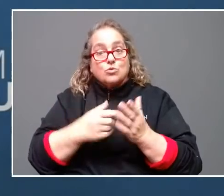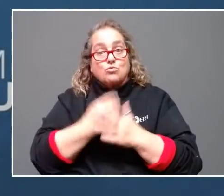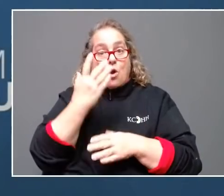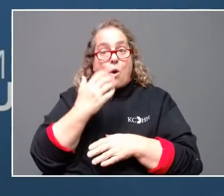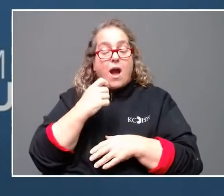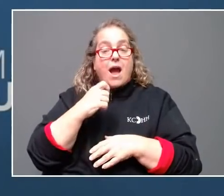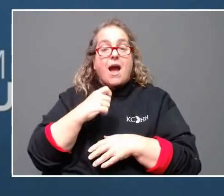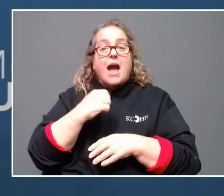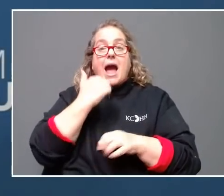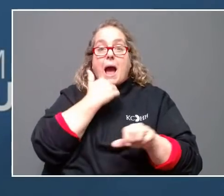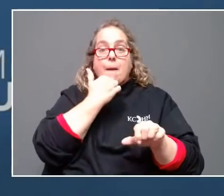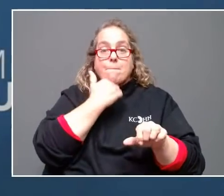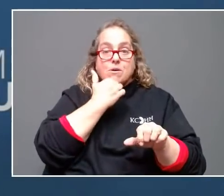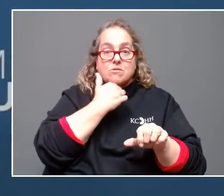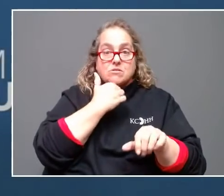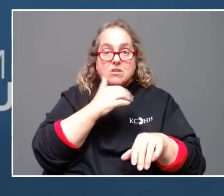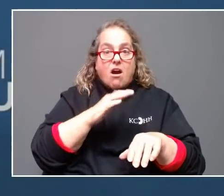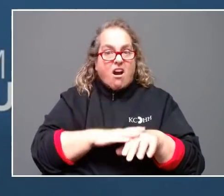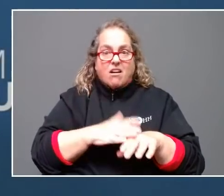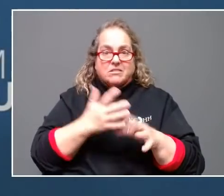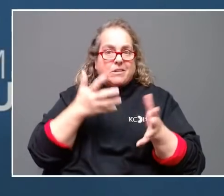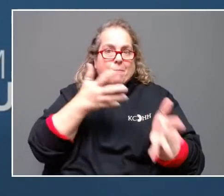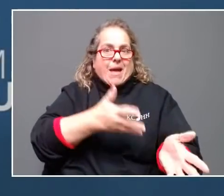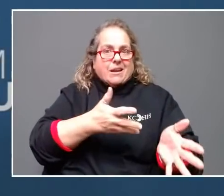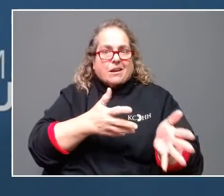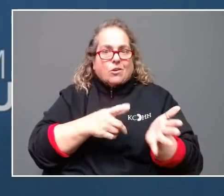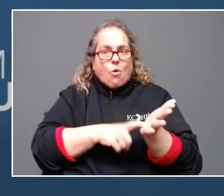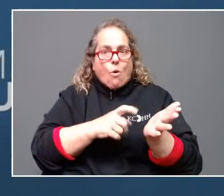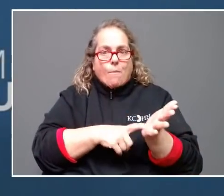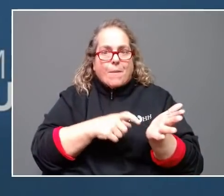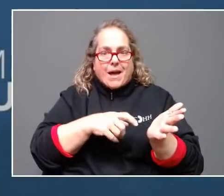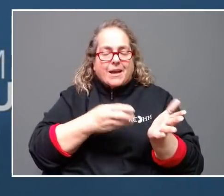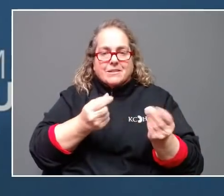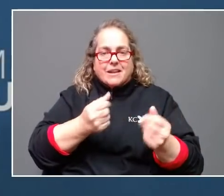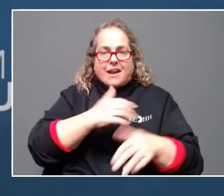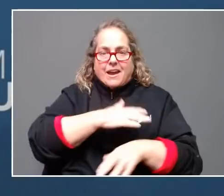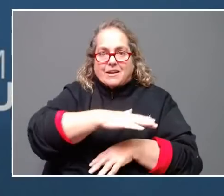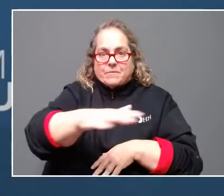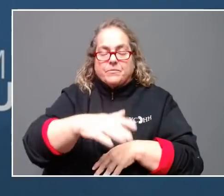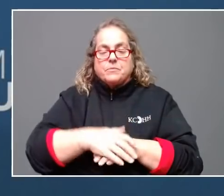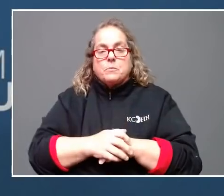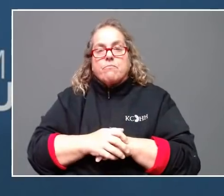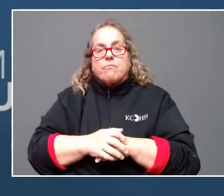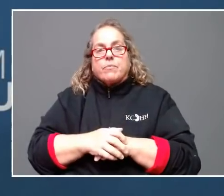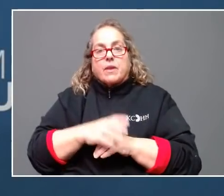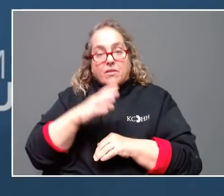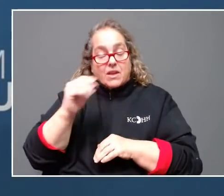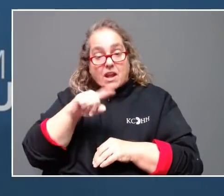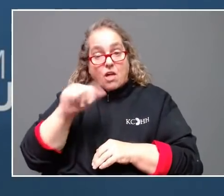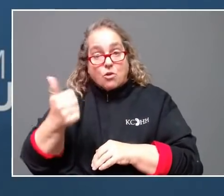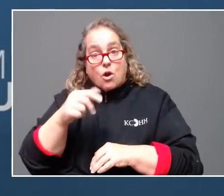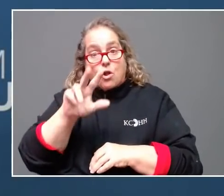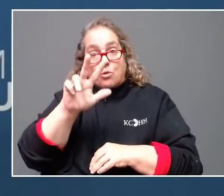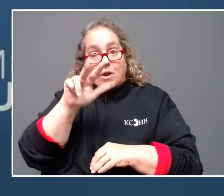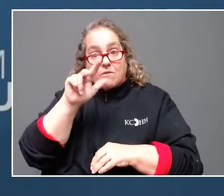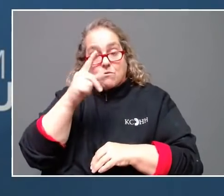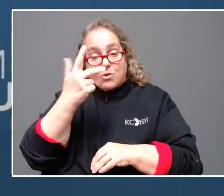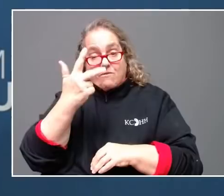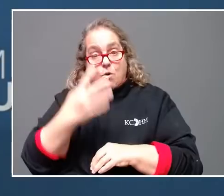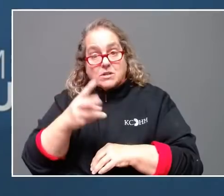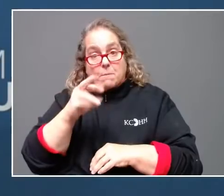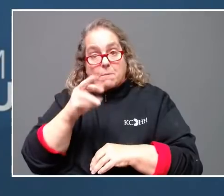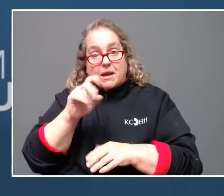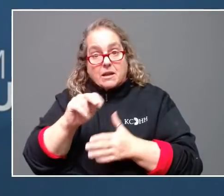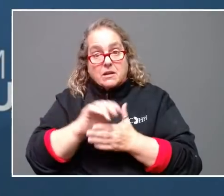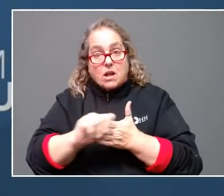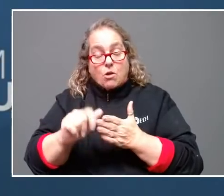mines. ARC, Appalachian Regional Healthcare, was awarded $750,000 to equip the Highlands ARH Medical